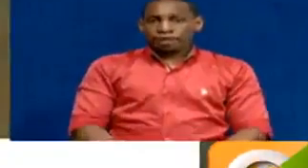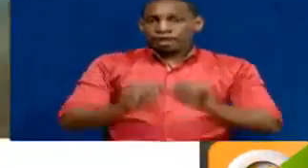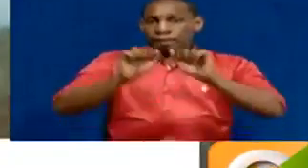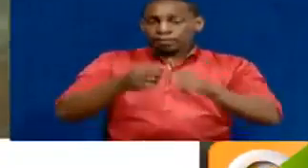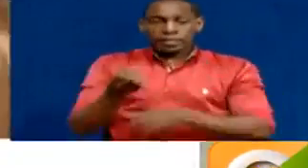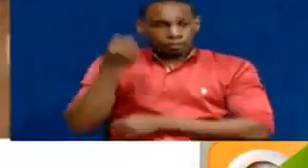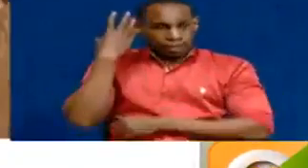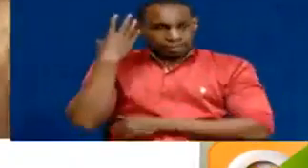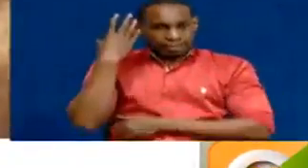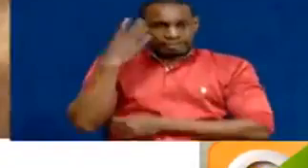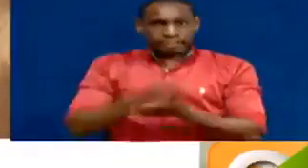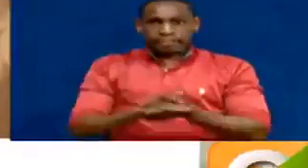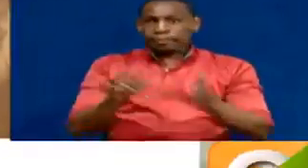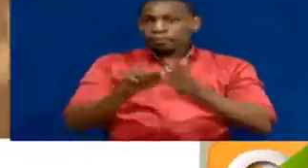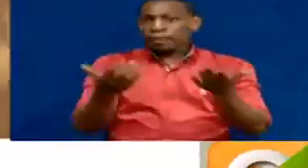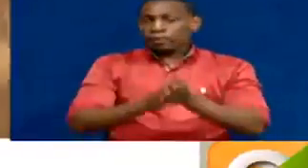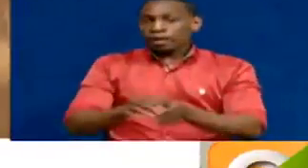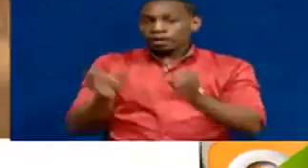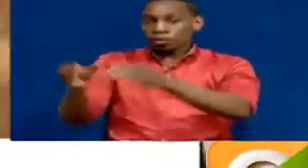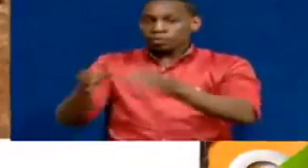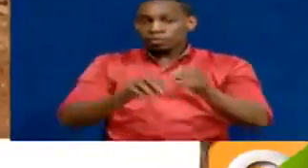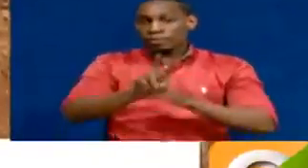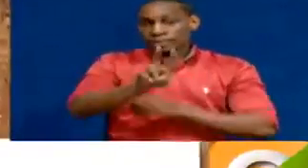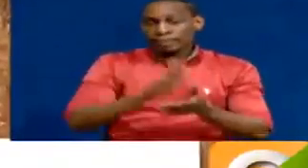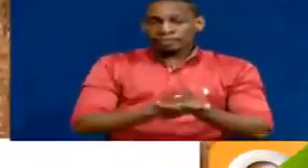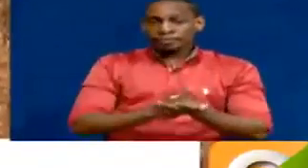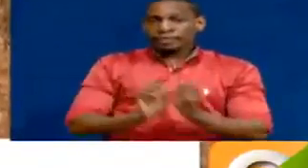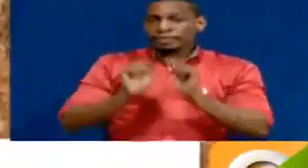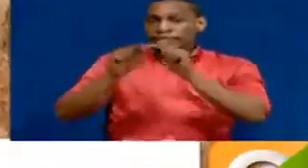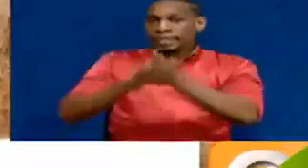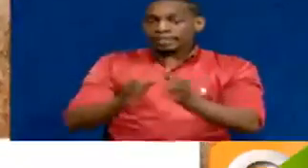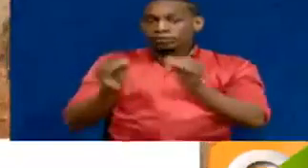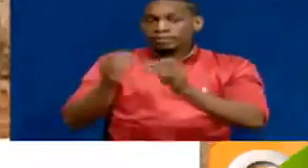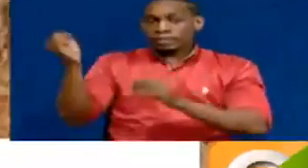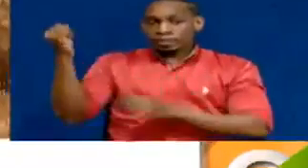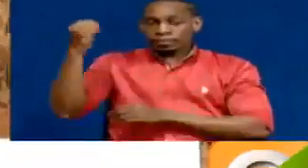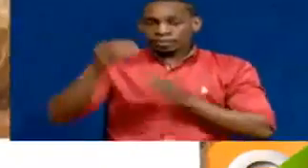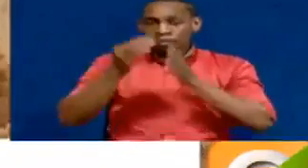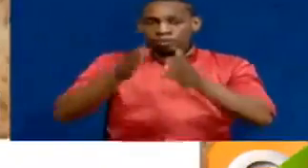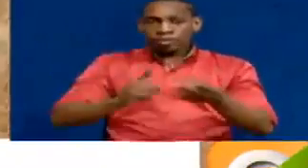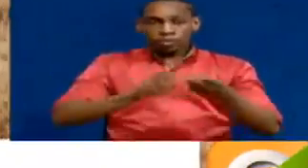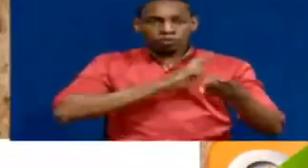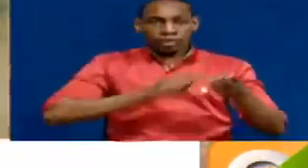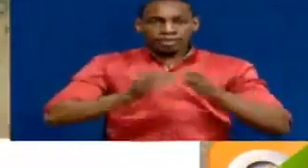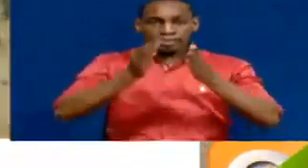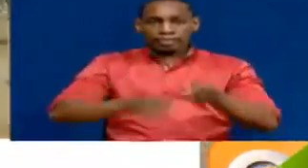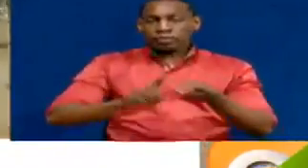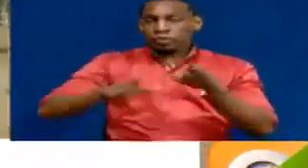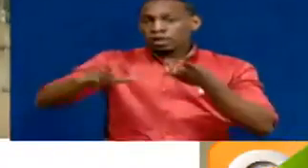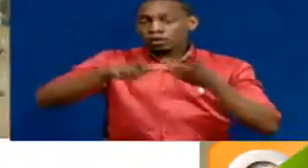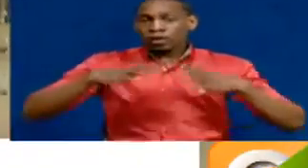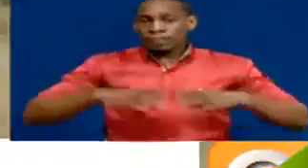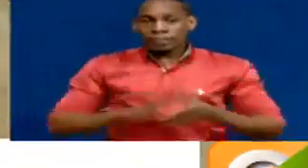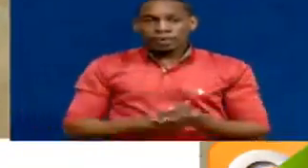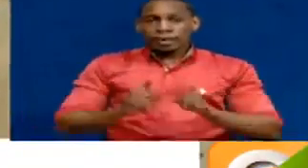In order to understand the brewing animosity between these two communities, I approached political leaders, religious leaders, and the